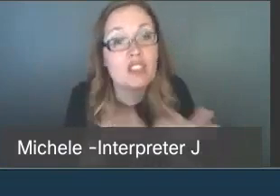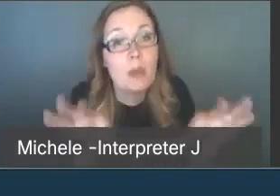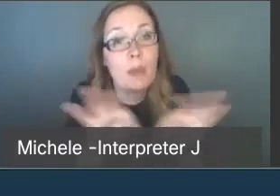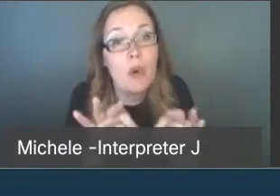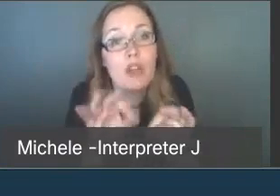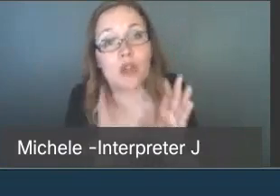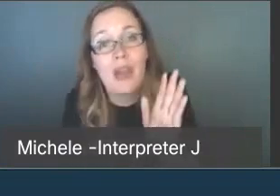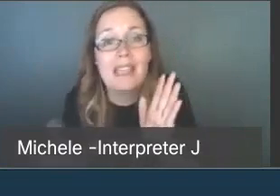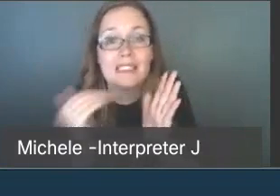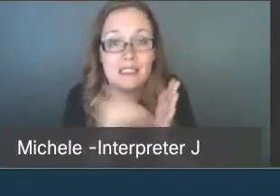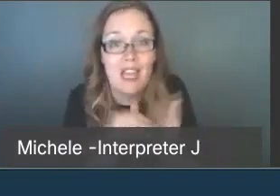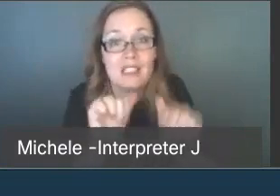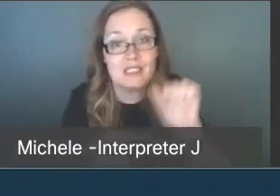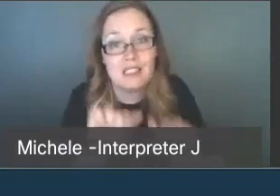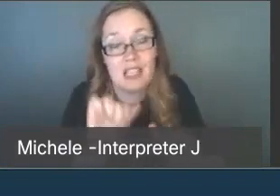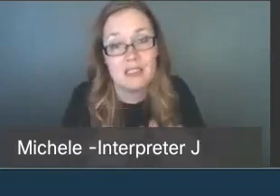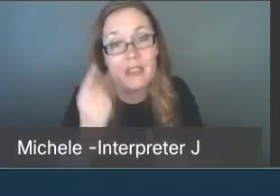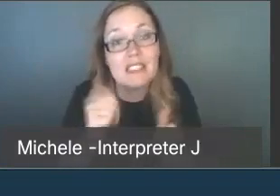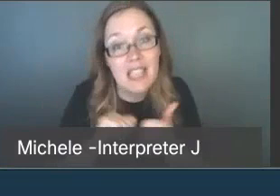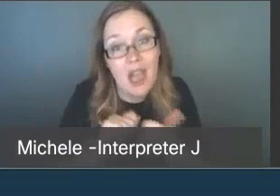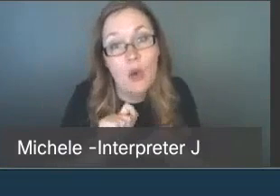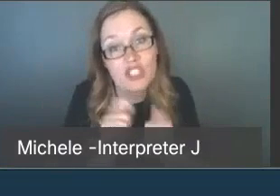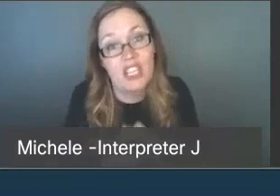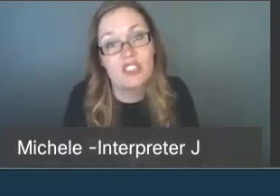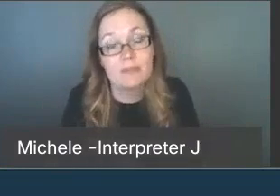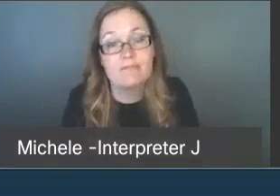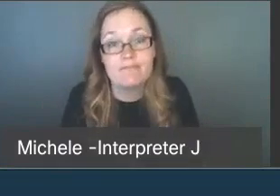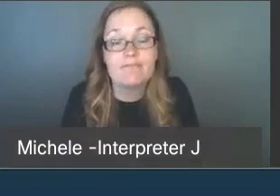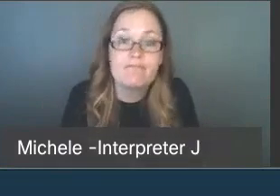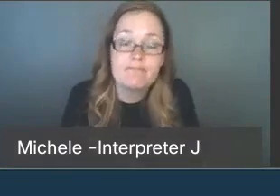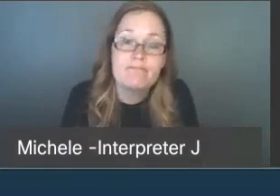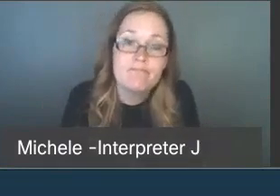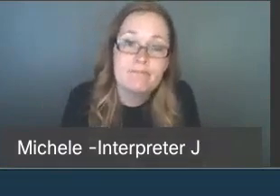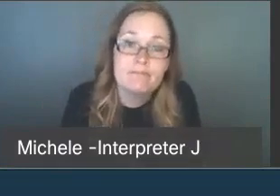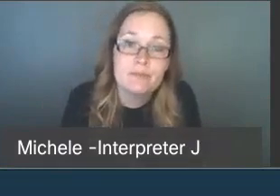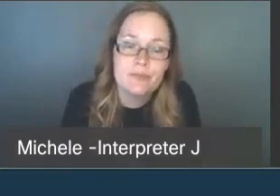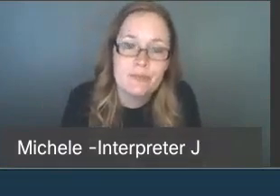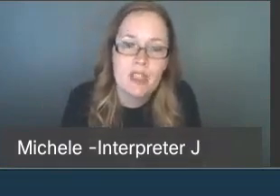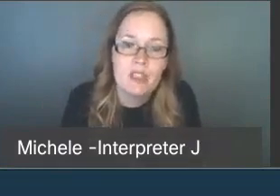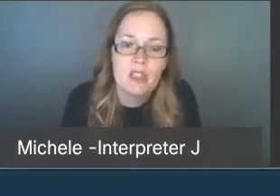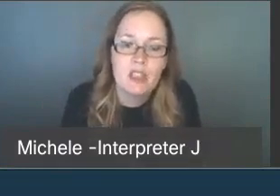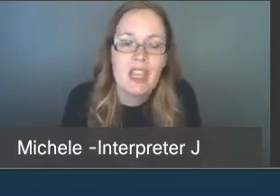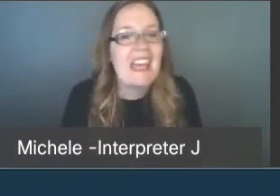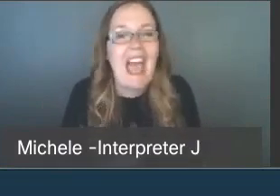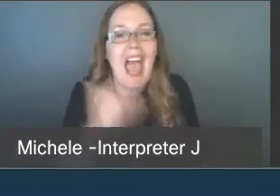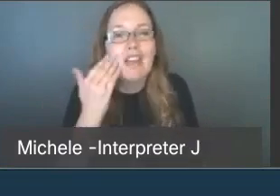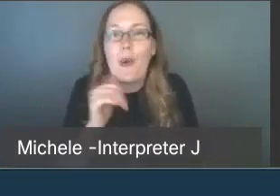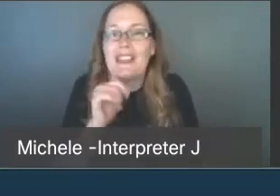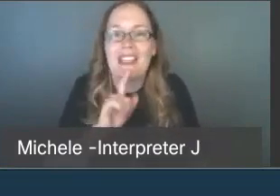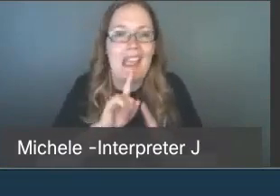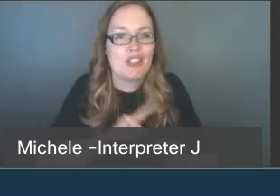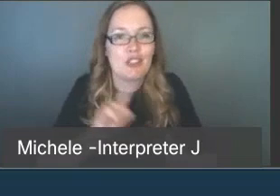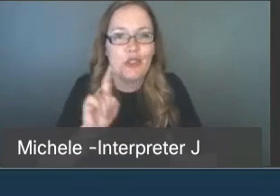and see how that change would inform a change in risk, possibly. So it's not an answer completely on that